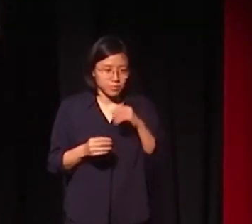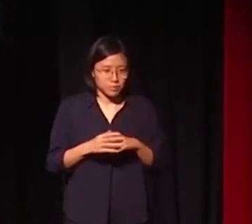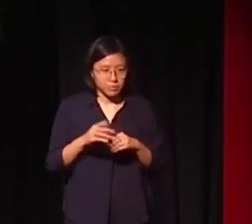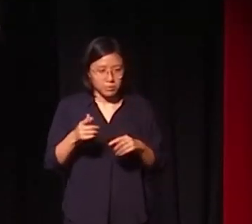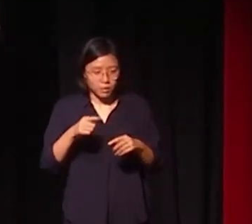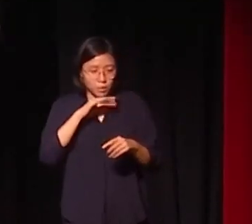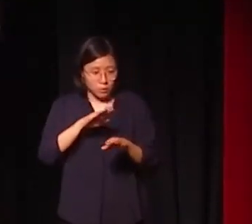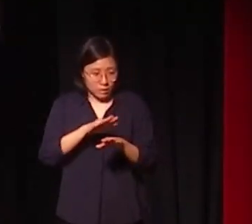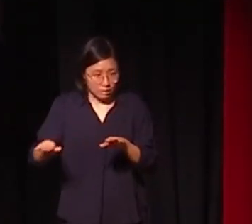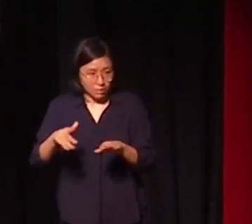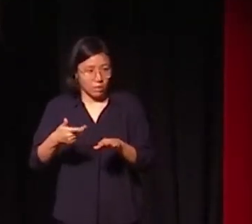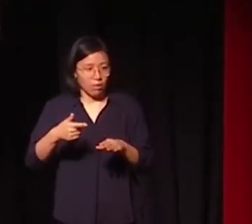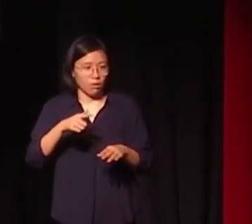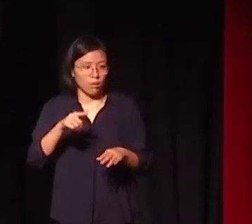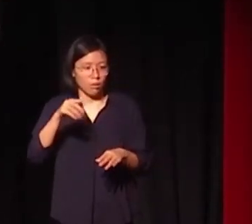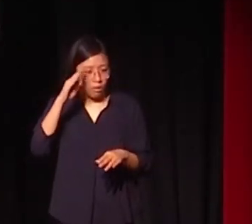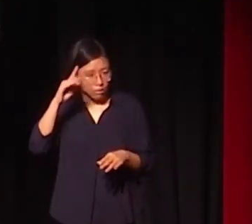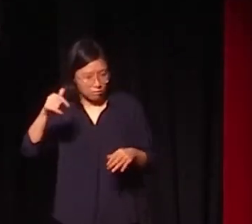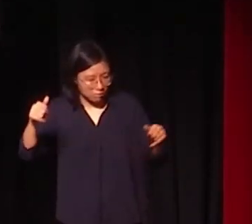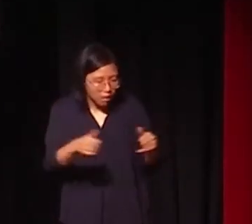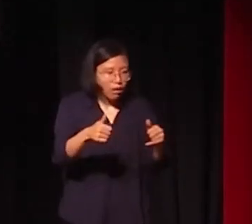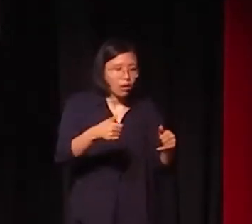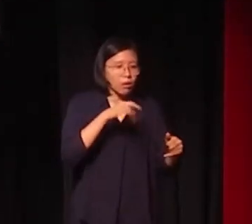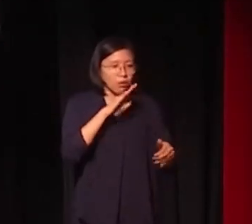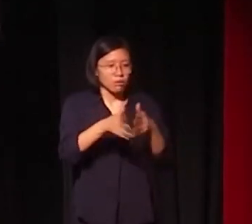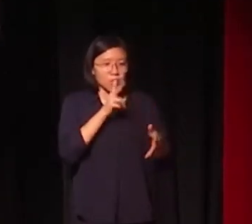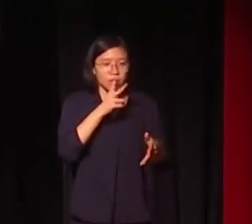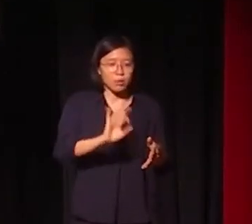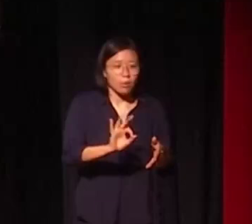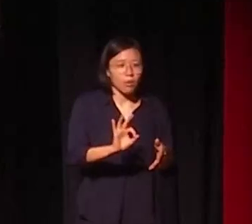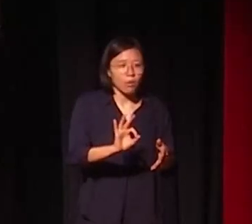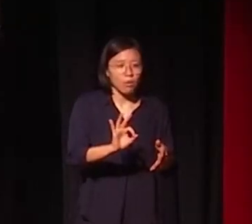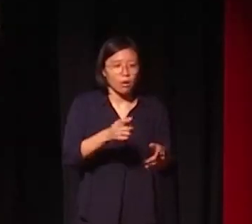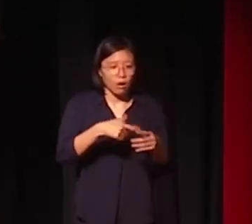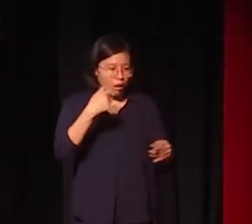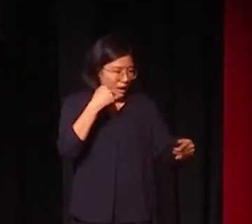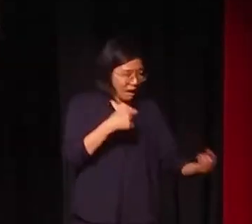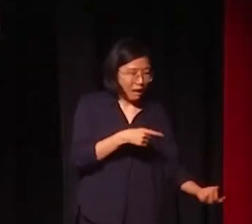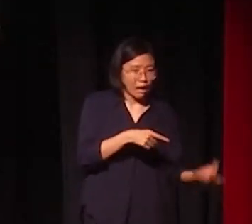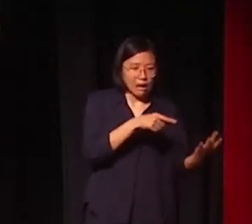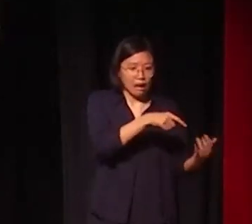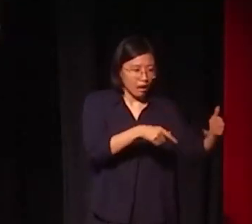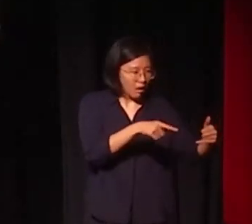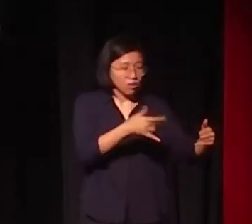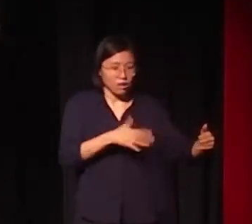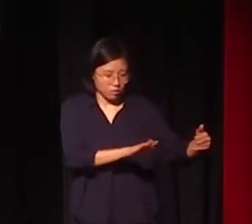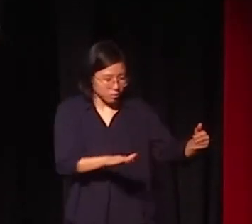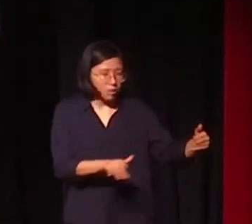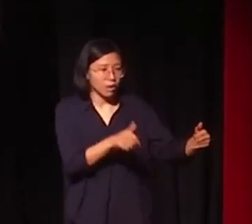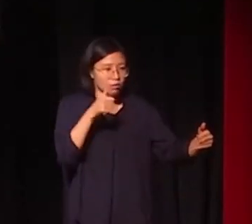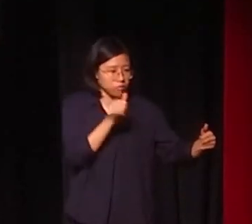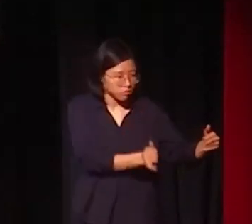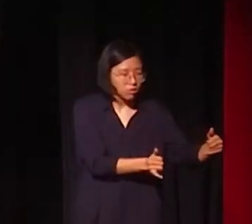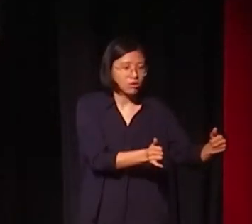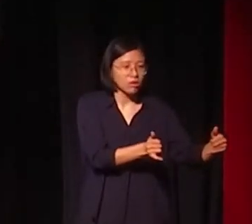abuse, turns up at the house, there's no interpreter, they realise that the person's deaf, there's no interpreter, and then the child that's there, or